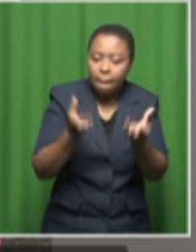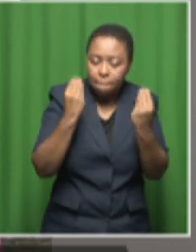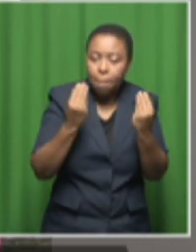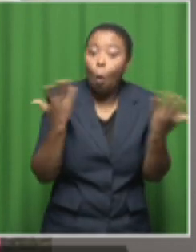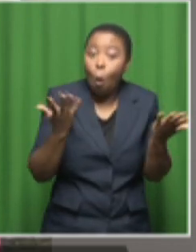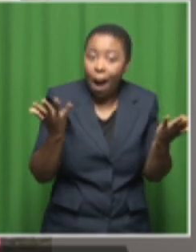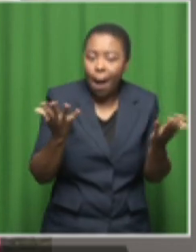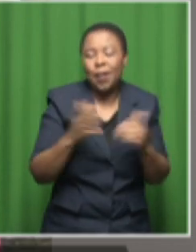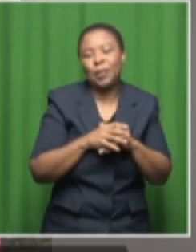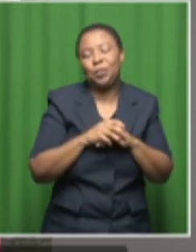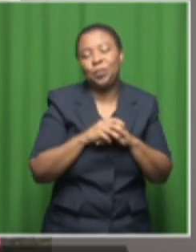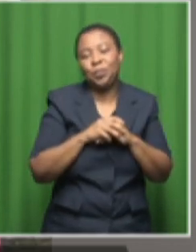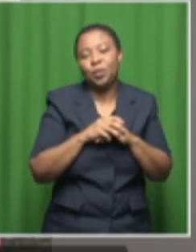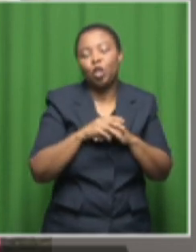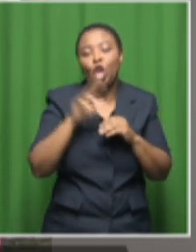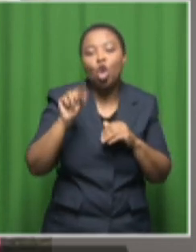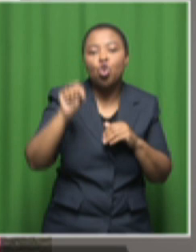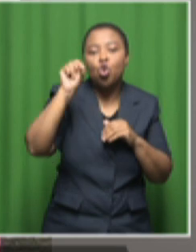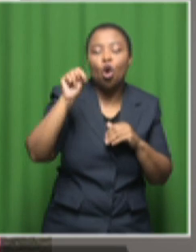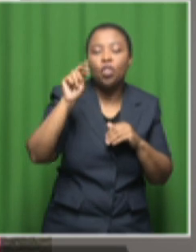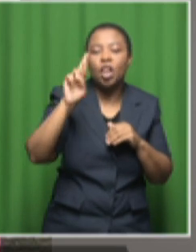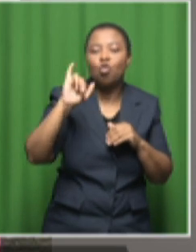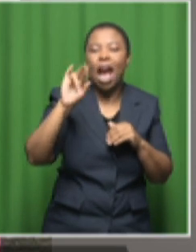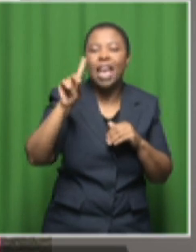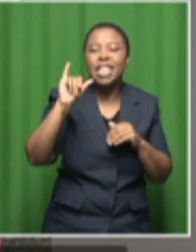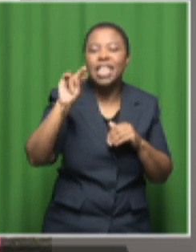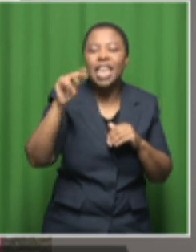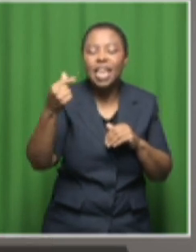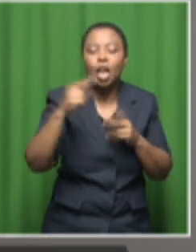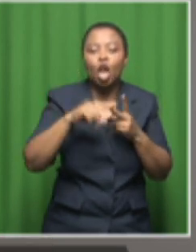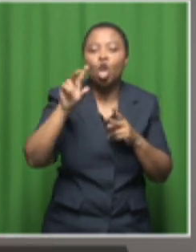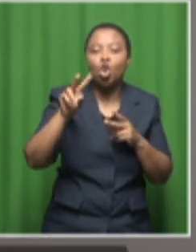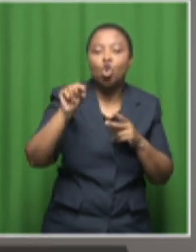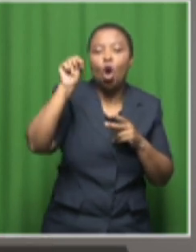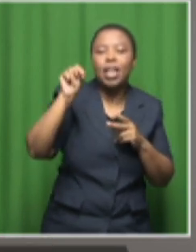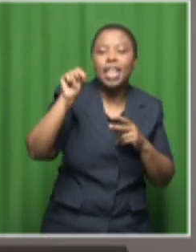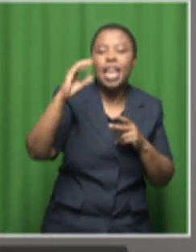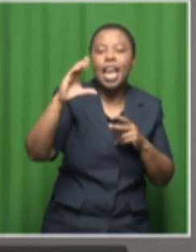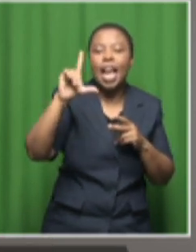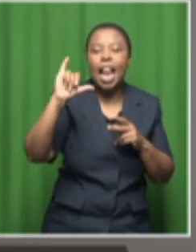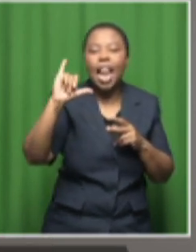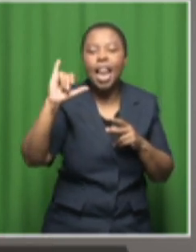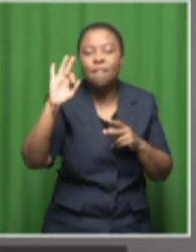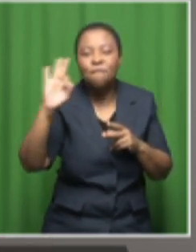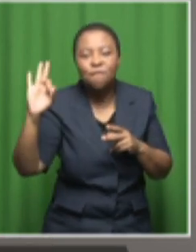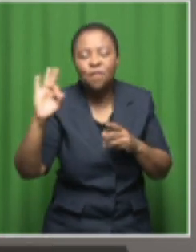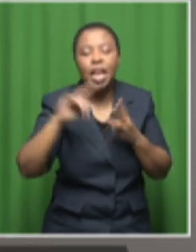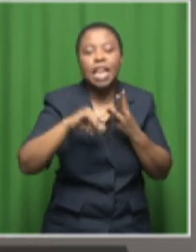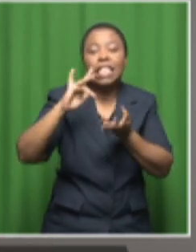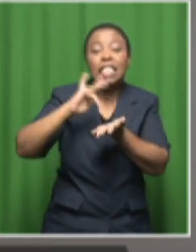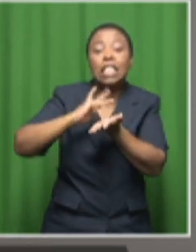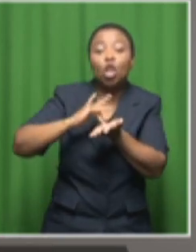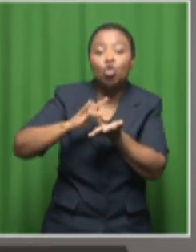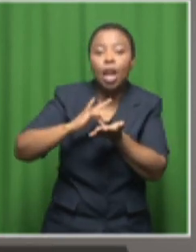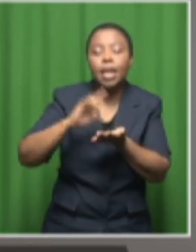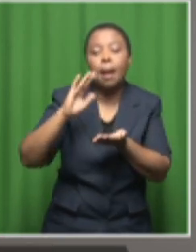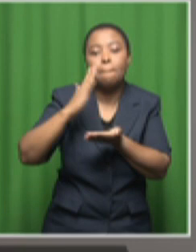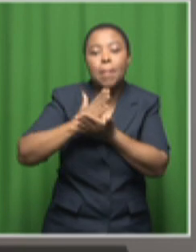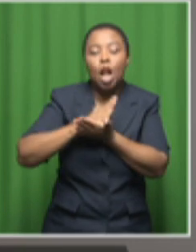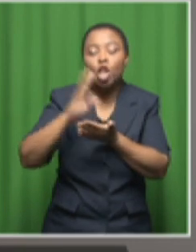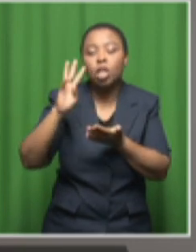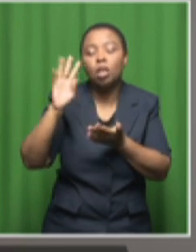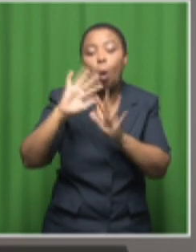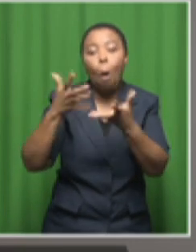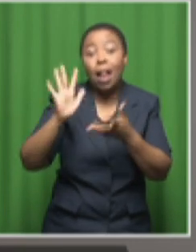at North Riding Midworld, North Cliff Midworld, Wannerboom, and St. Chiron Midworld.